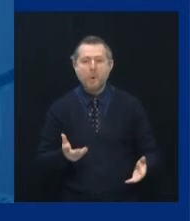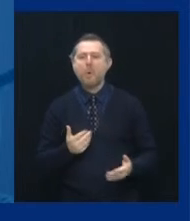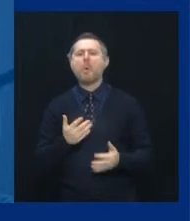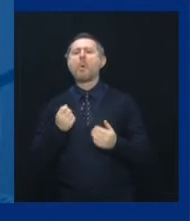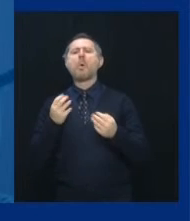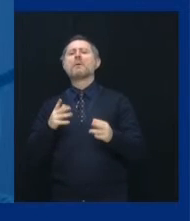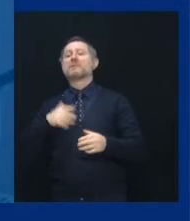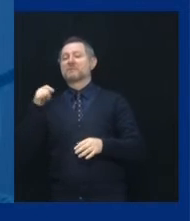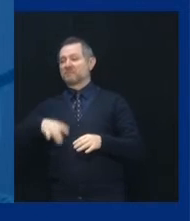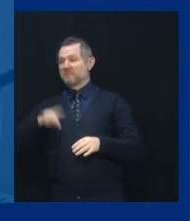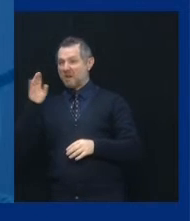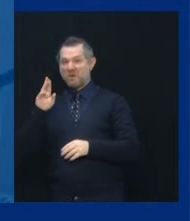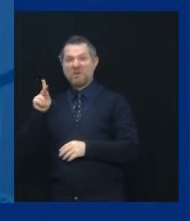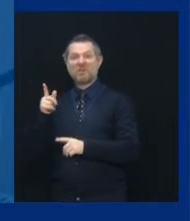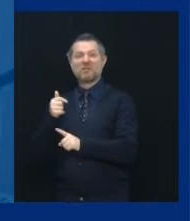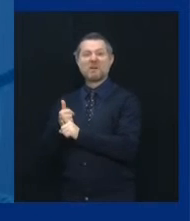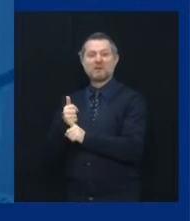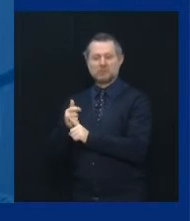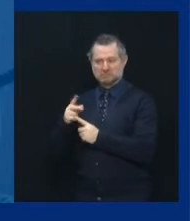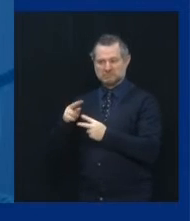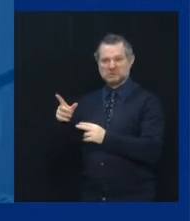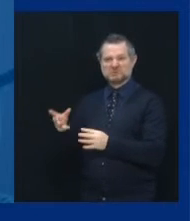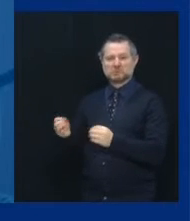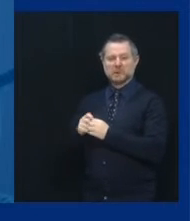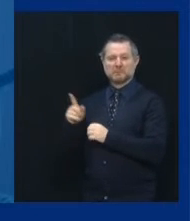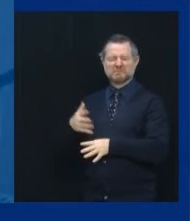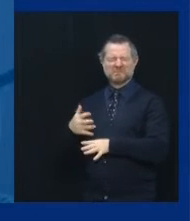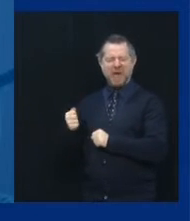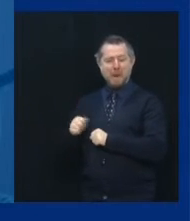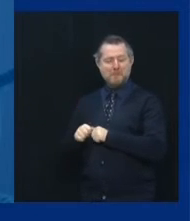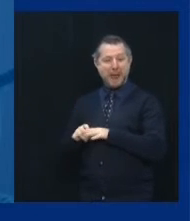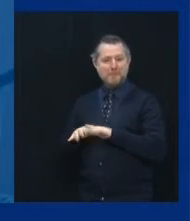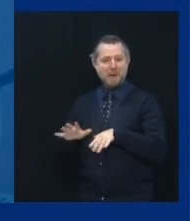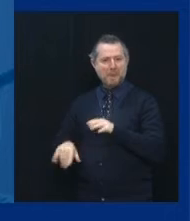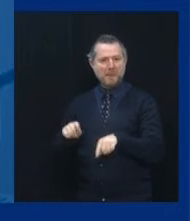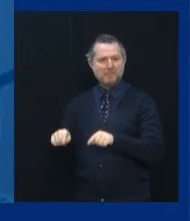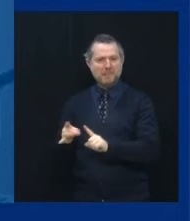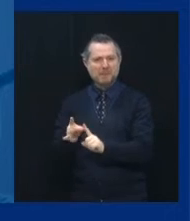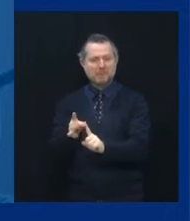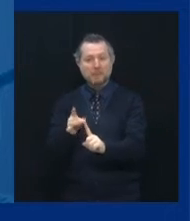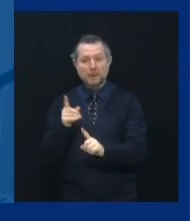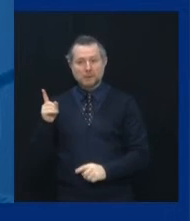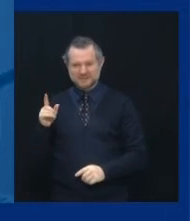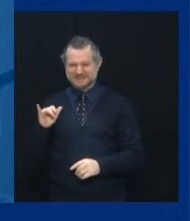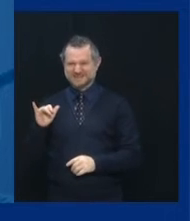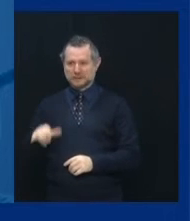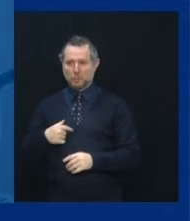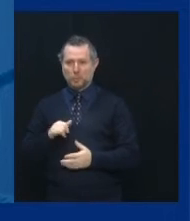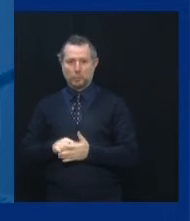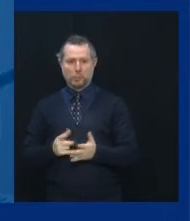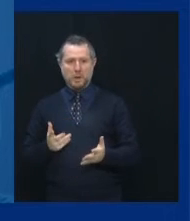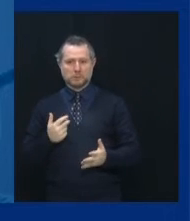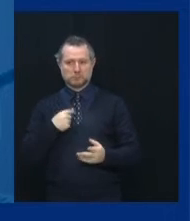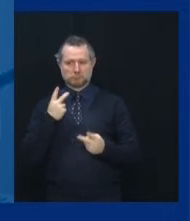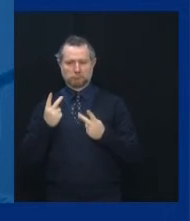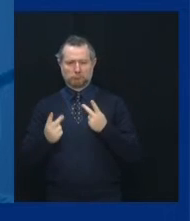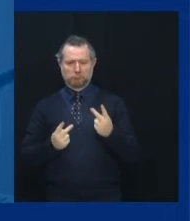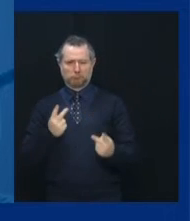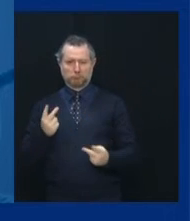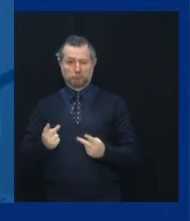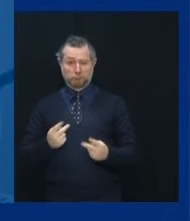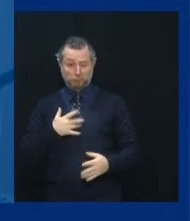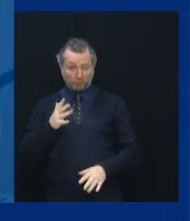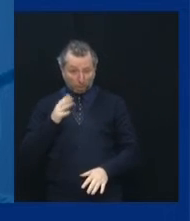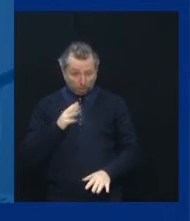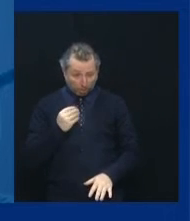is in this UK strain? And that is what is happening now every day.